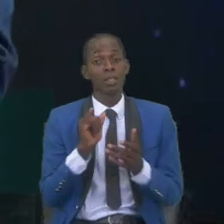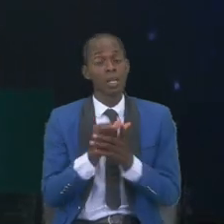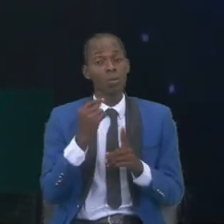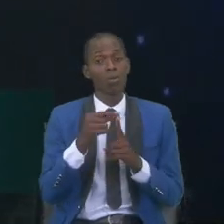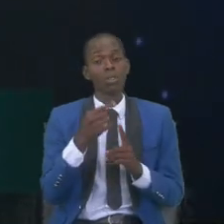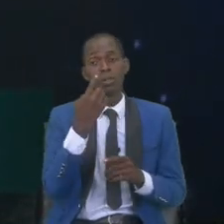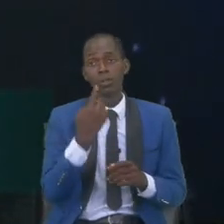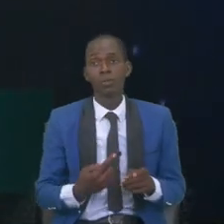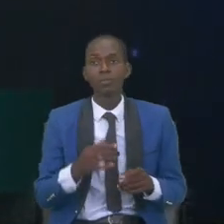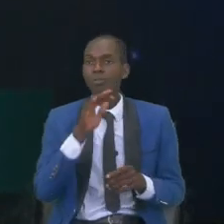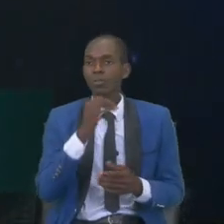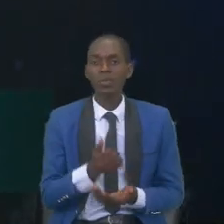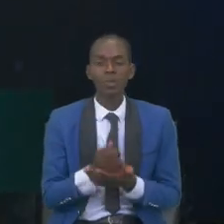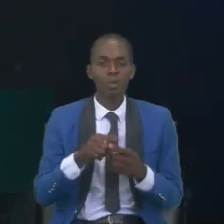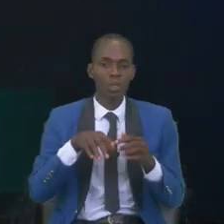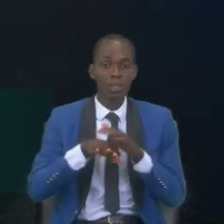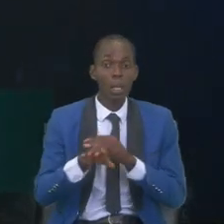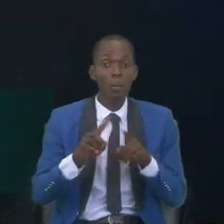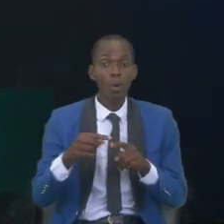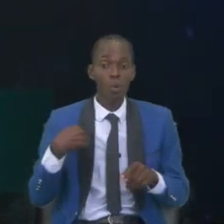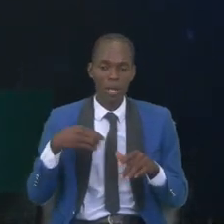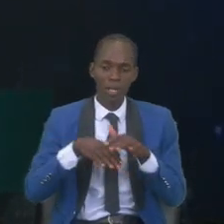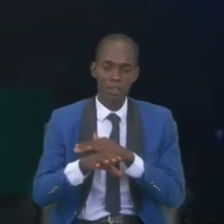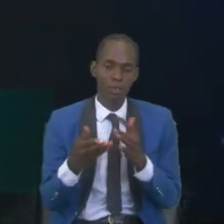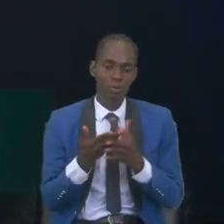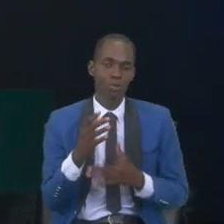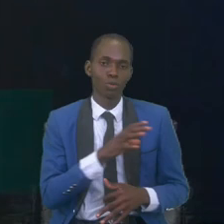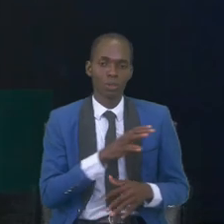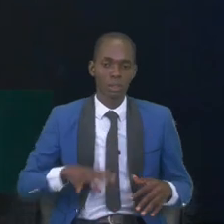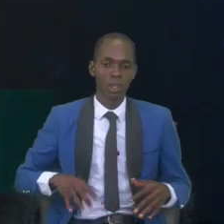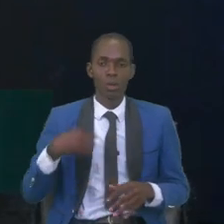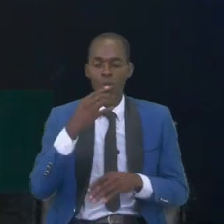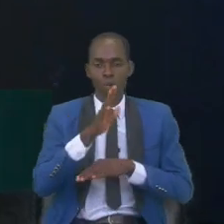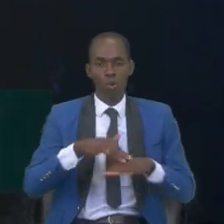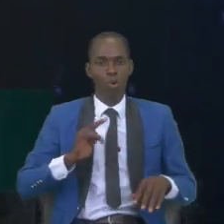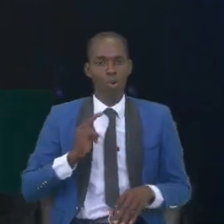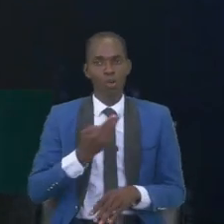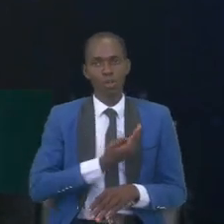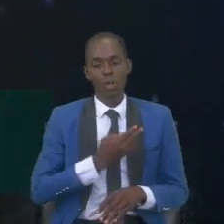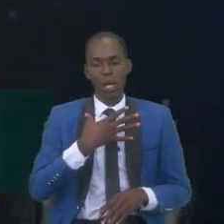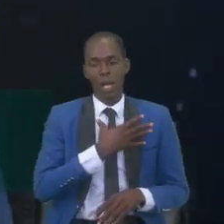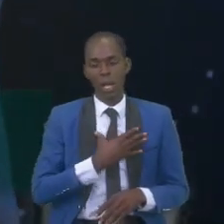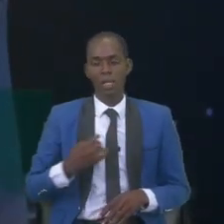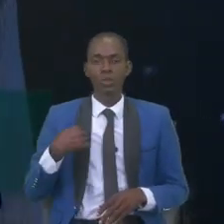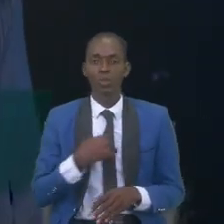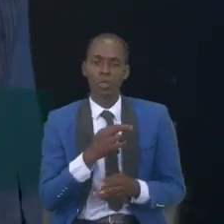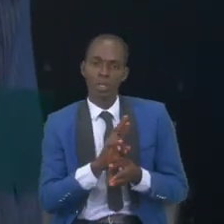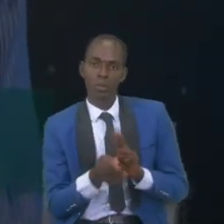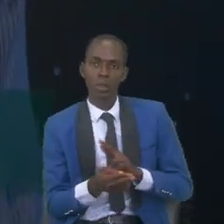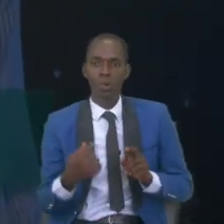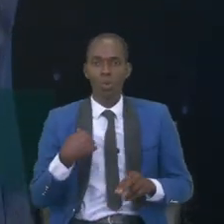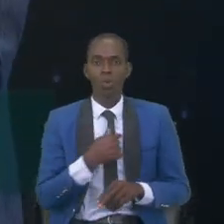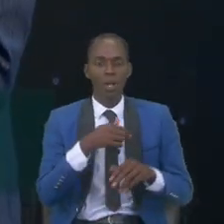We enter through Christ, who calls us to repent. We enter through Christ, who says, repent